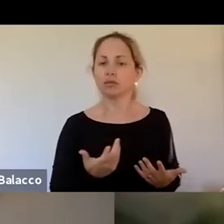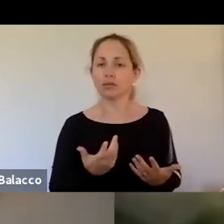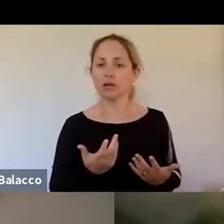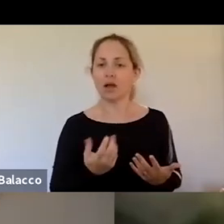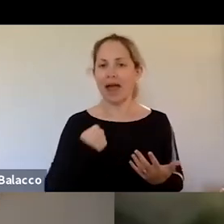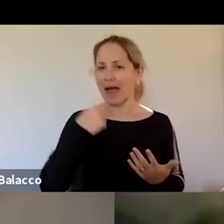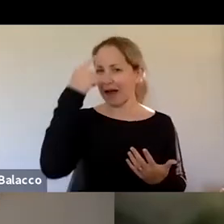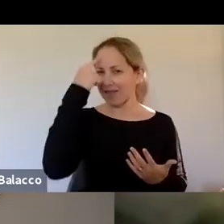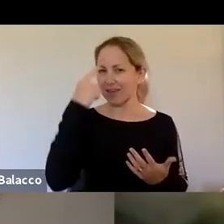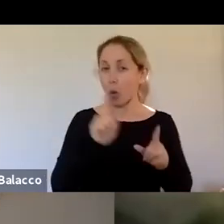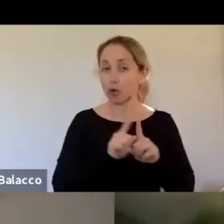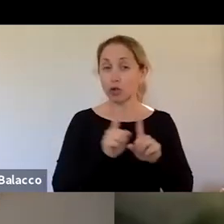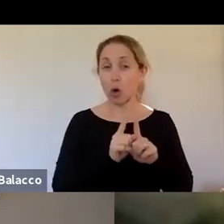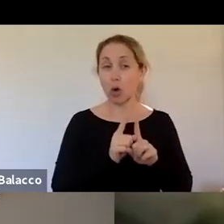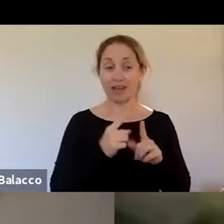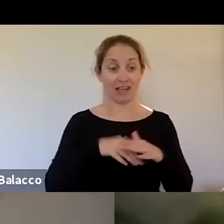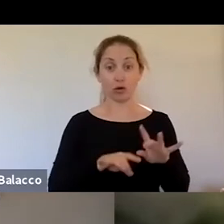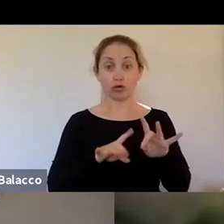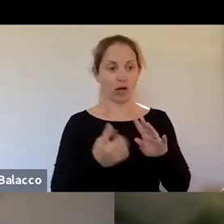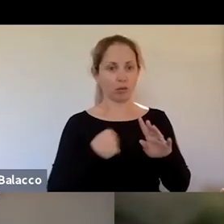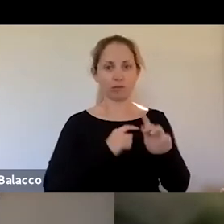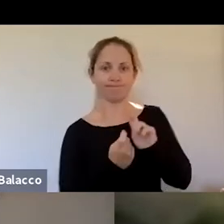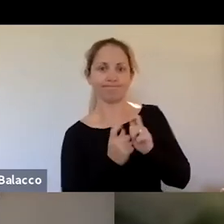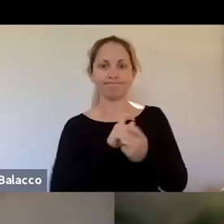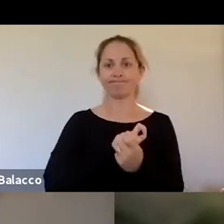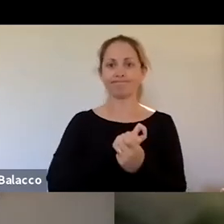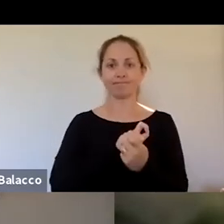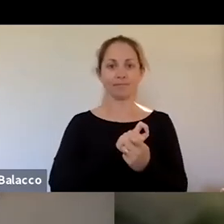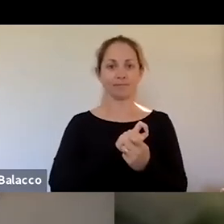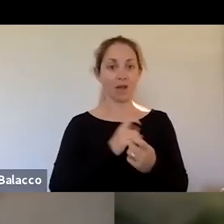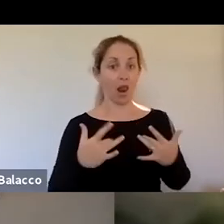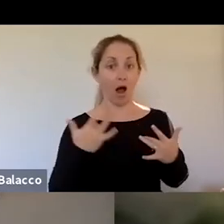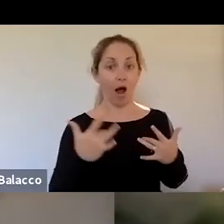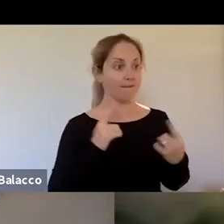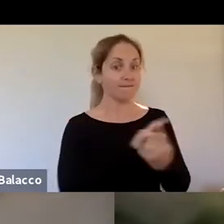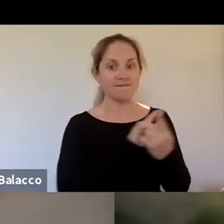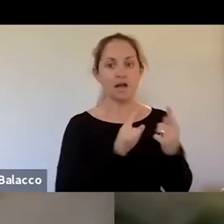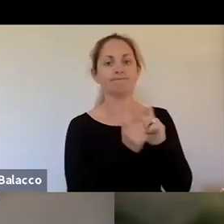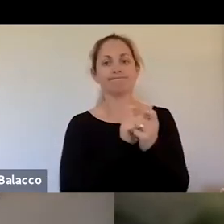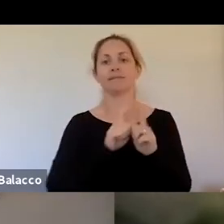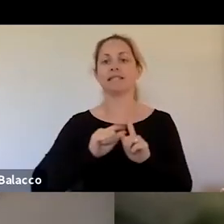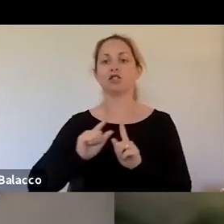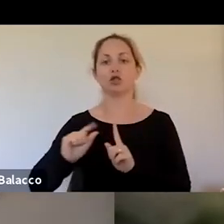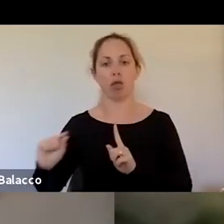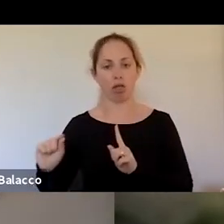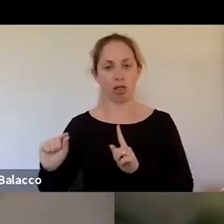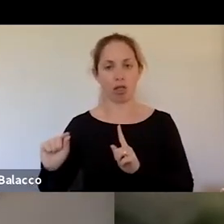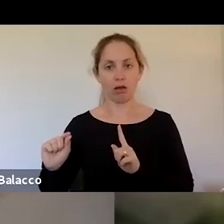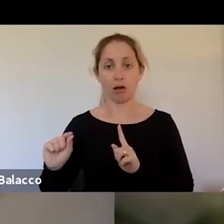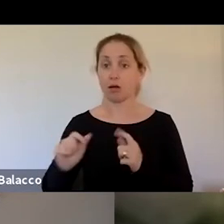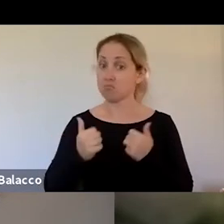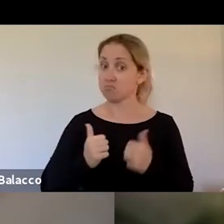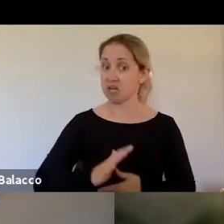hybrid offerings was already happening and has been accelerated by the pandemic. So it's been interesting to